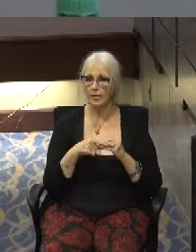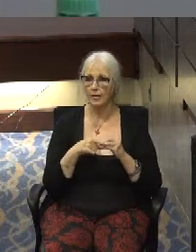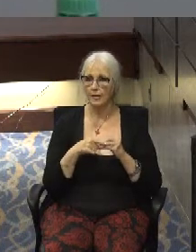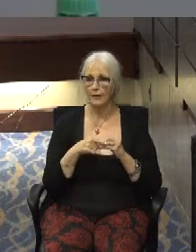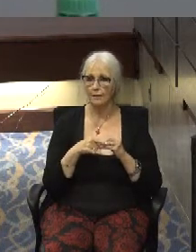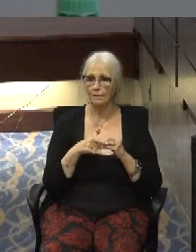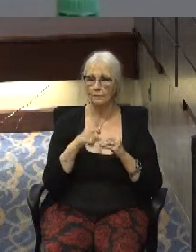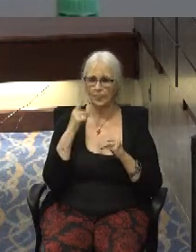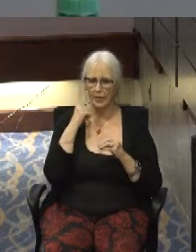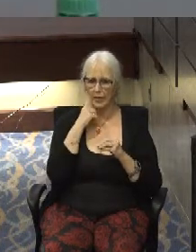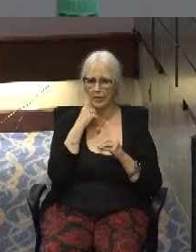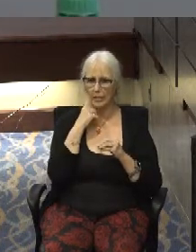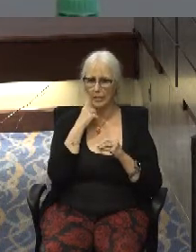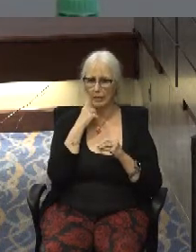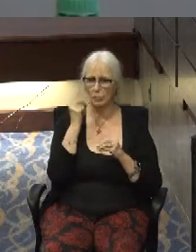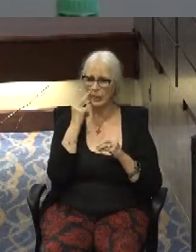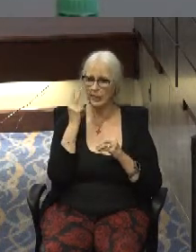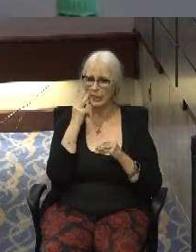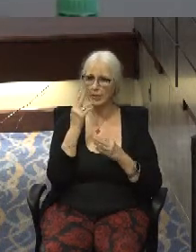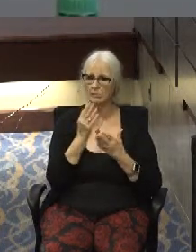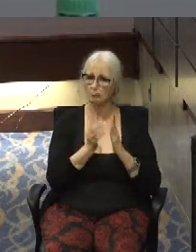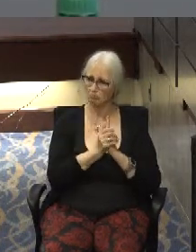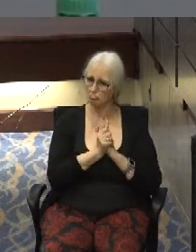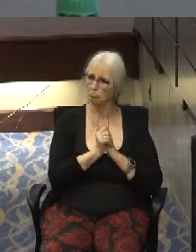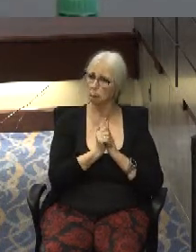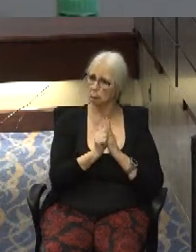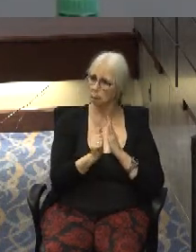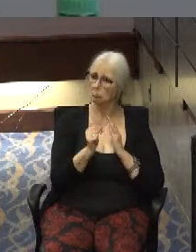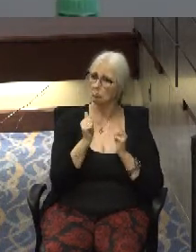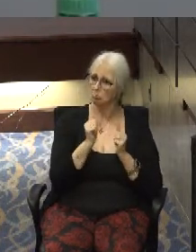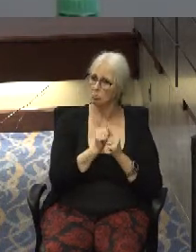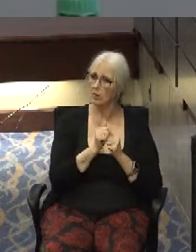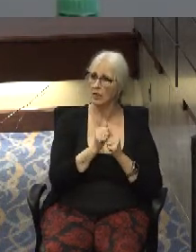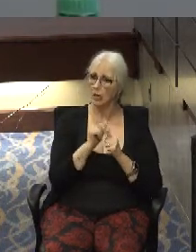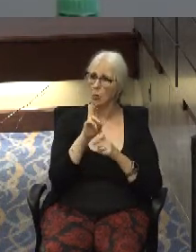I think we're seeing some efficiencies with these routes, sort of